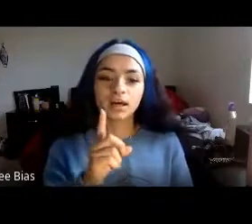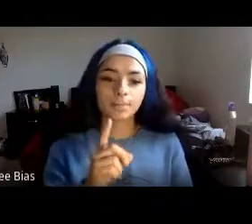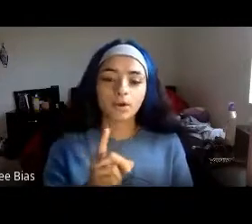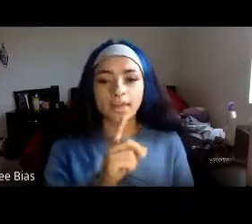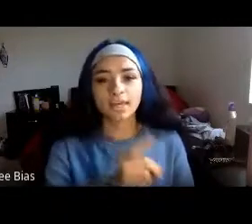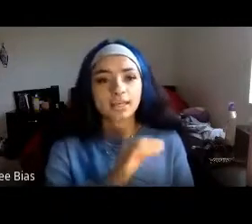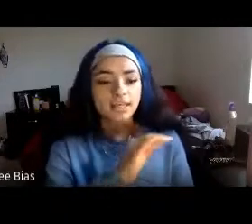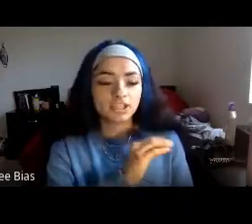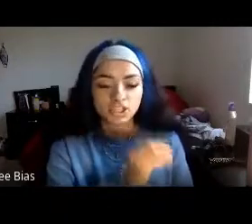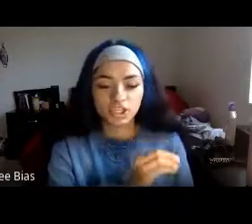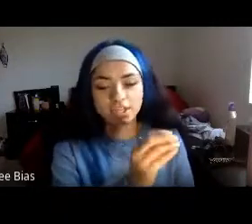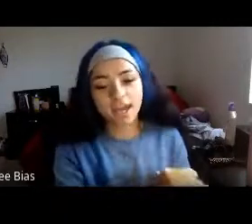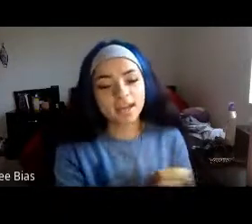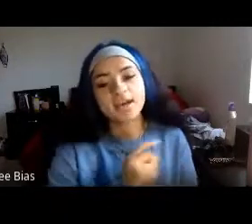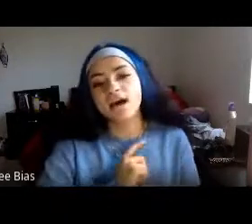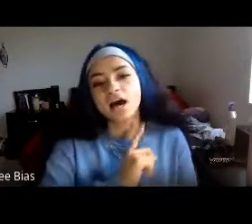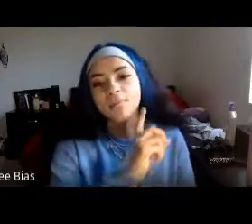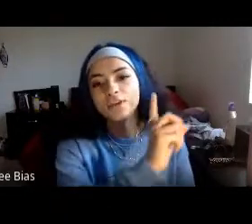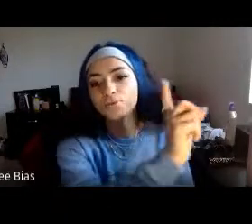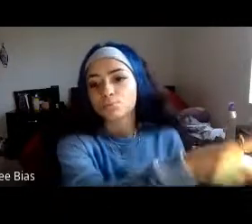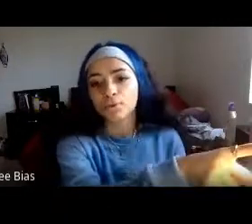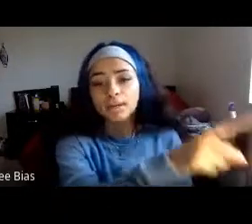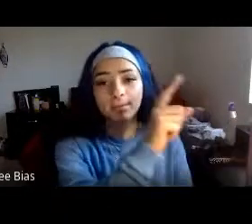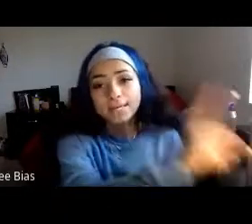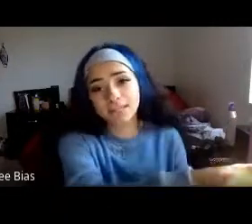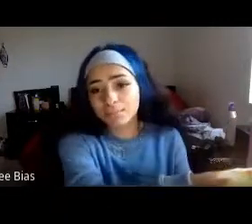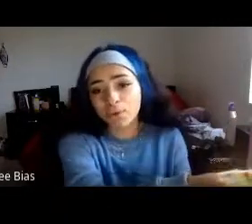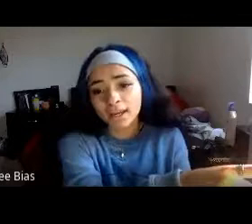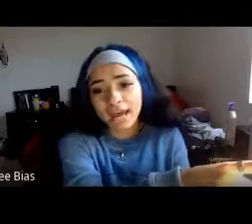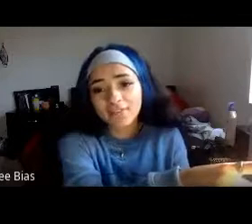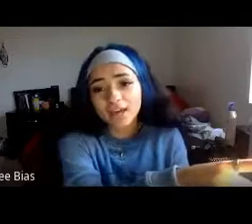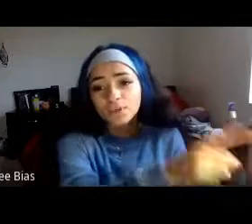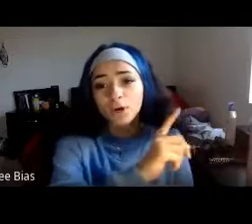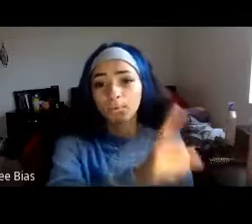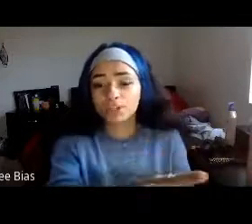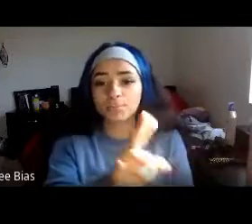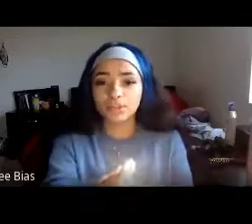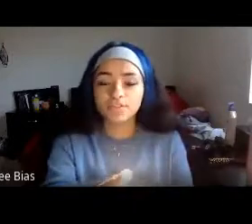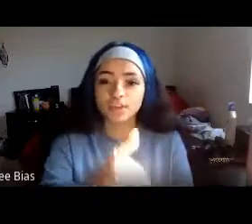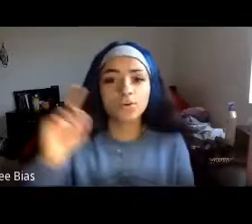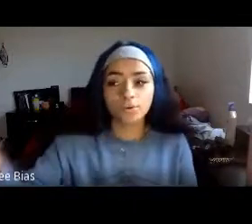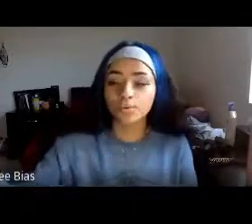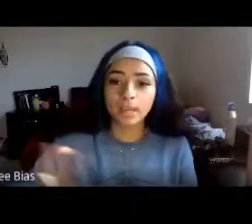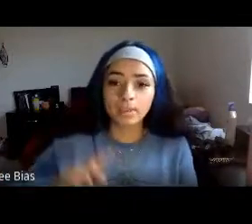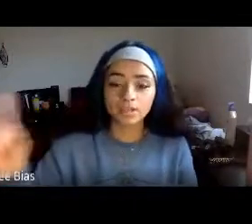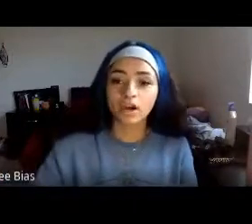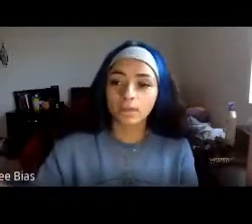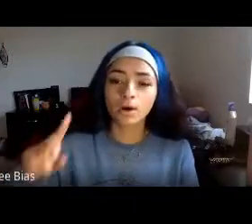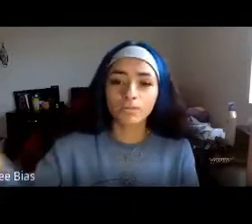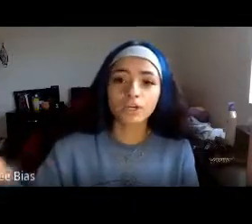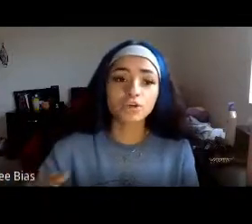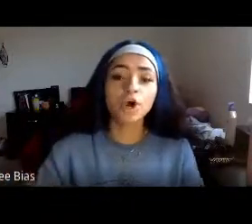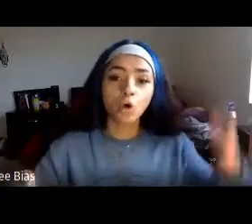person or like he, she, they, then you just basically point at them, point to the person that you may be like